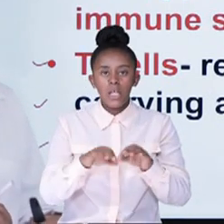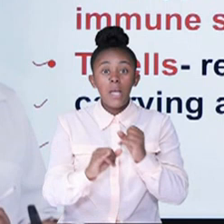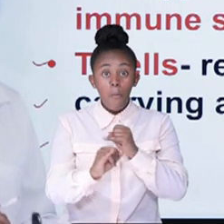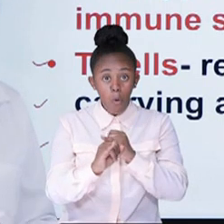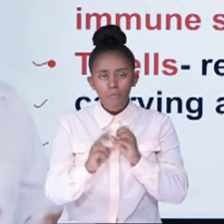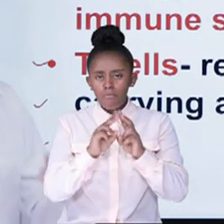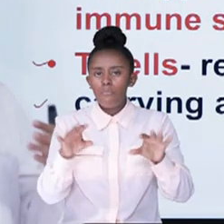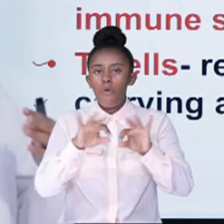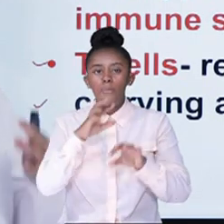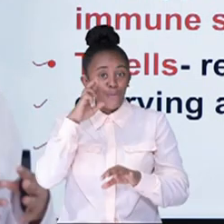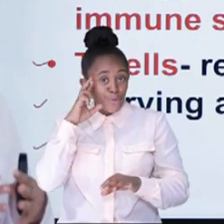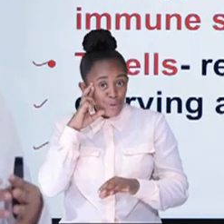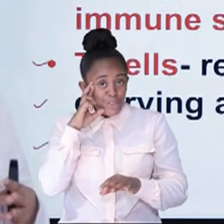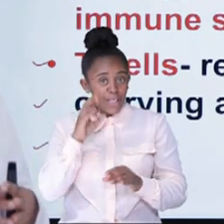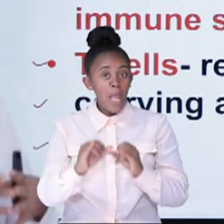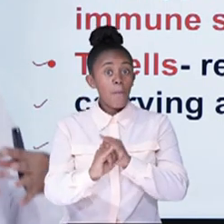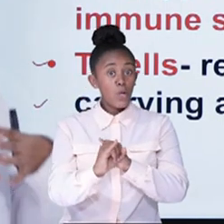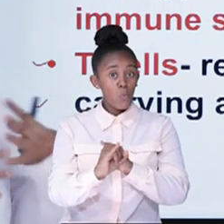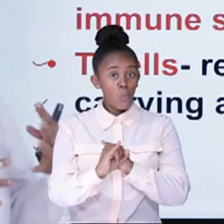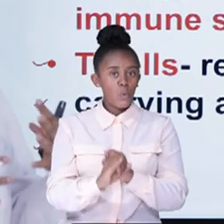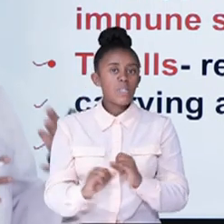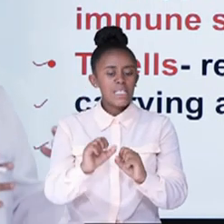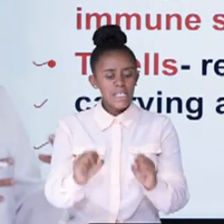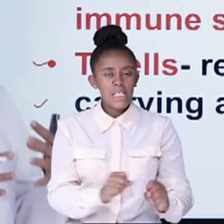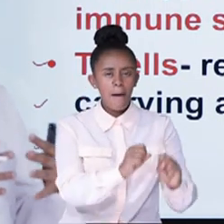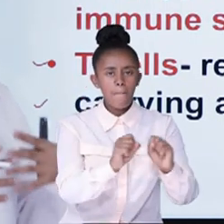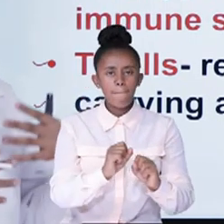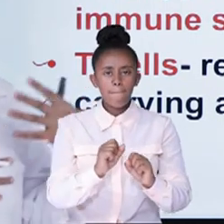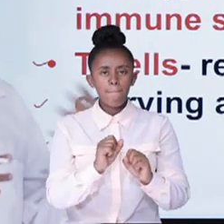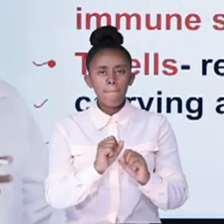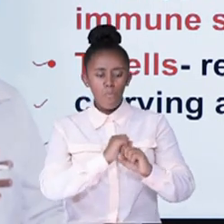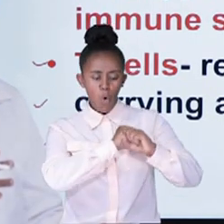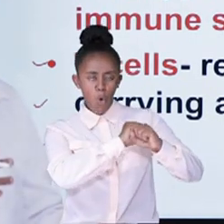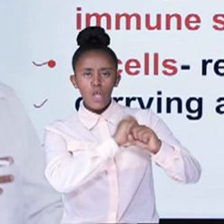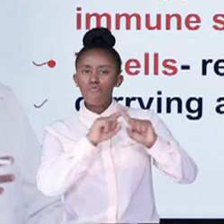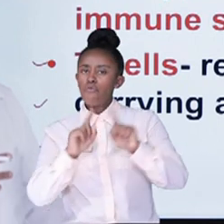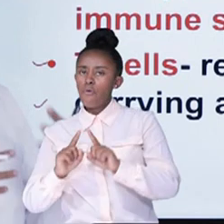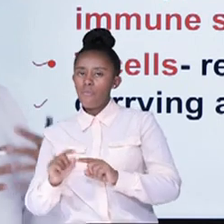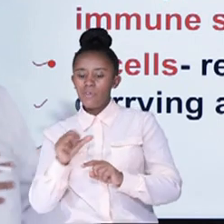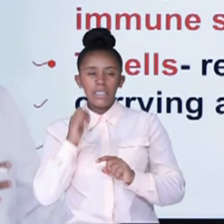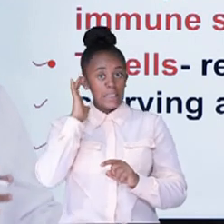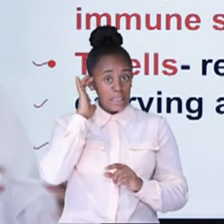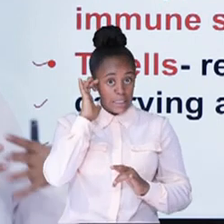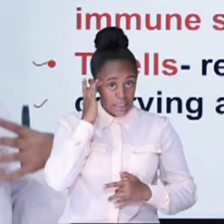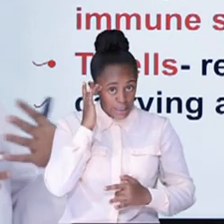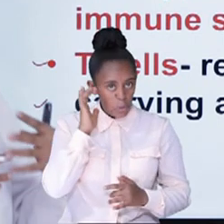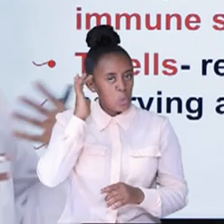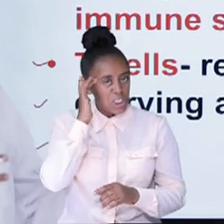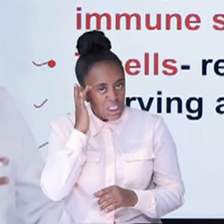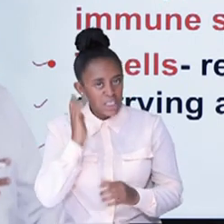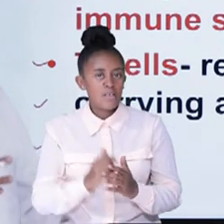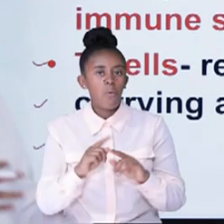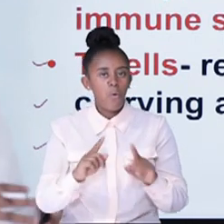body because the immune system protect our body from diseases. It can protect or it